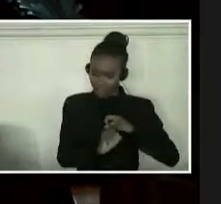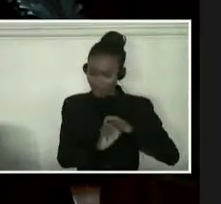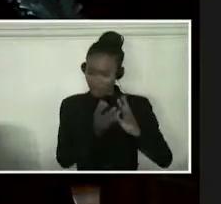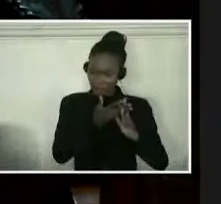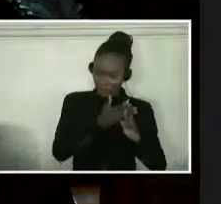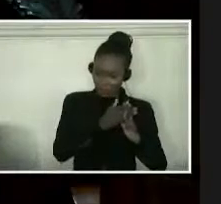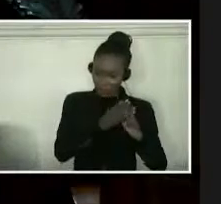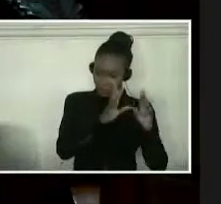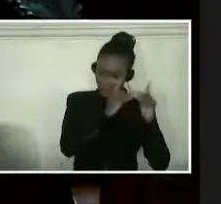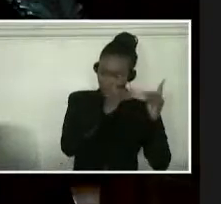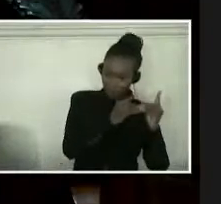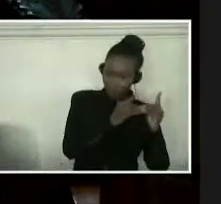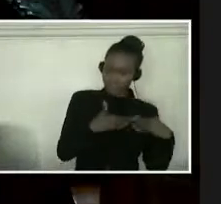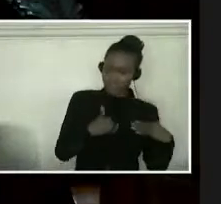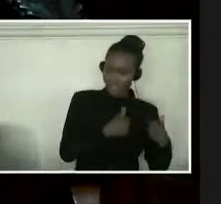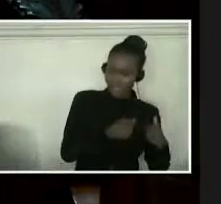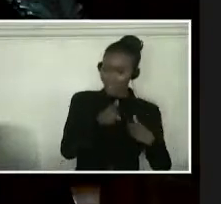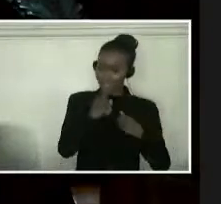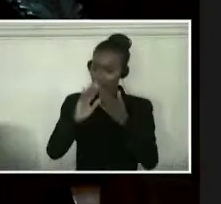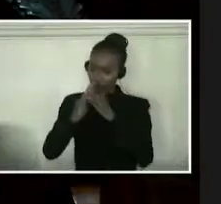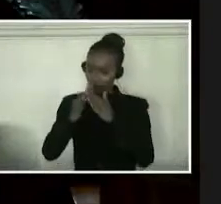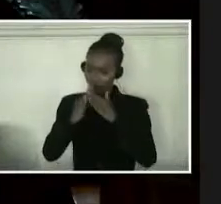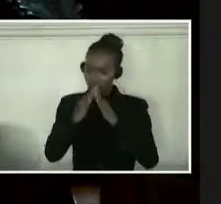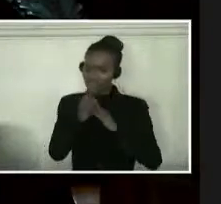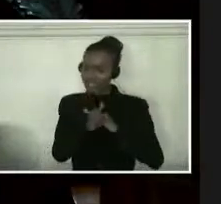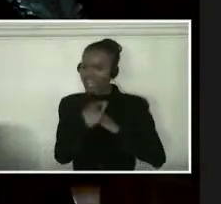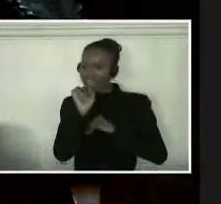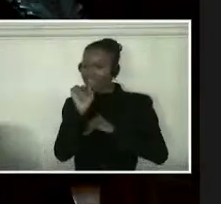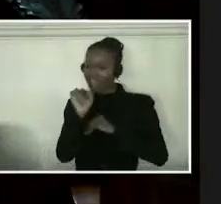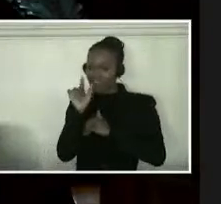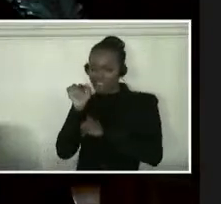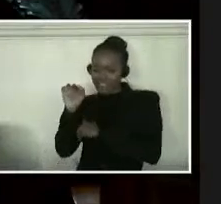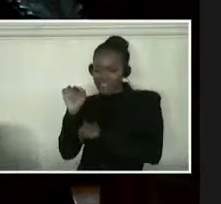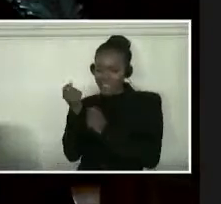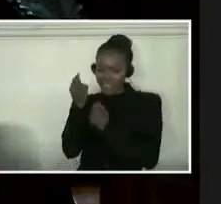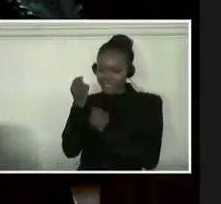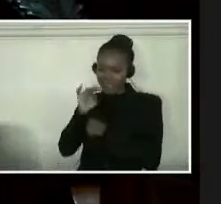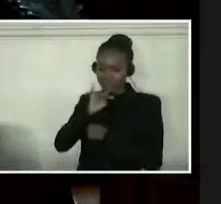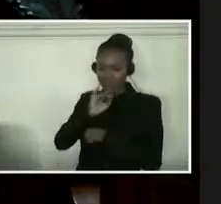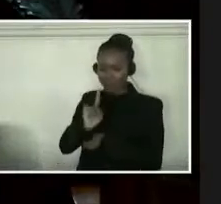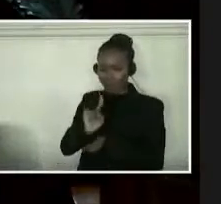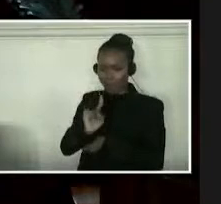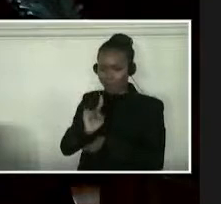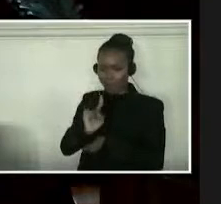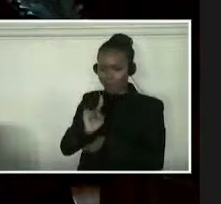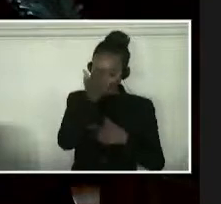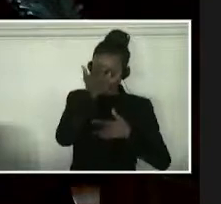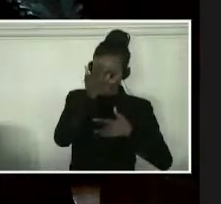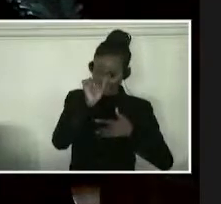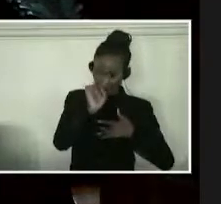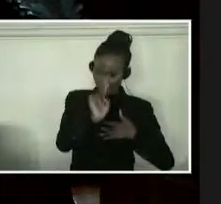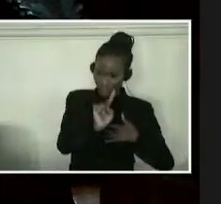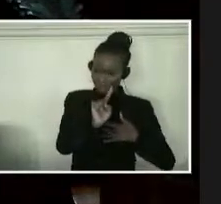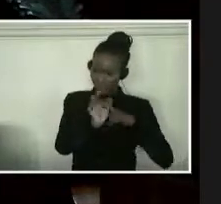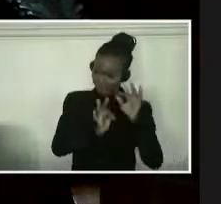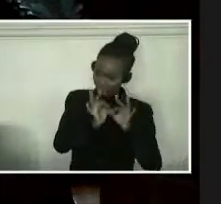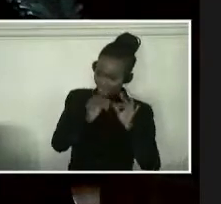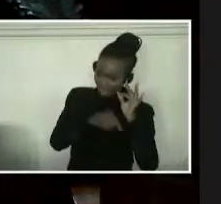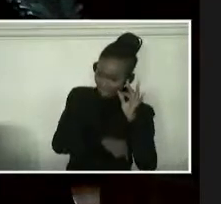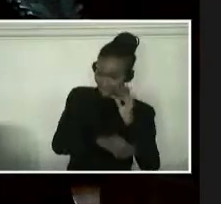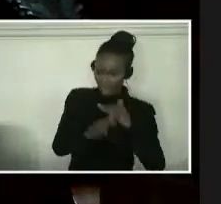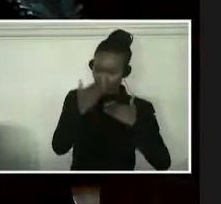department of health and the community and the understanding your community on the particular disease so we will be elevating